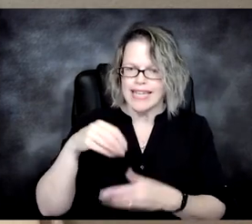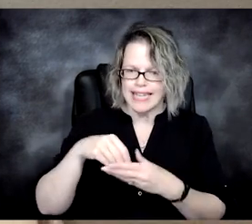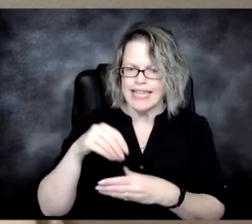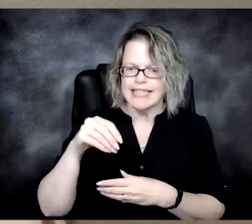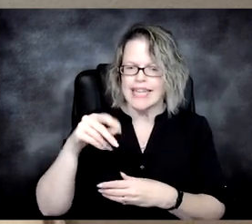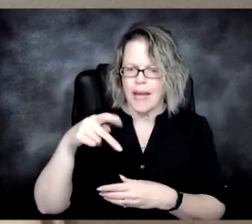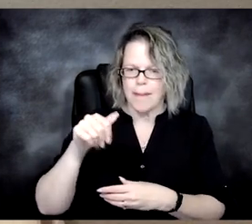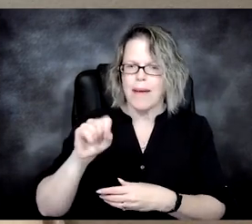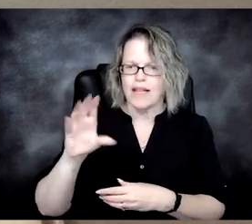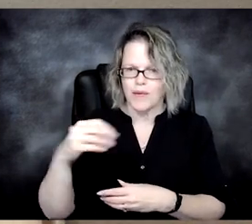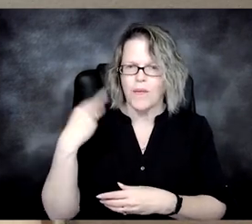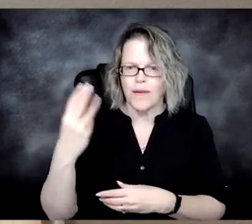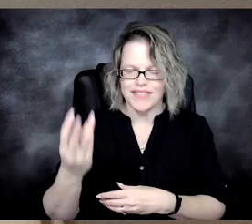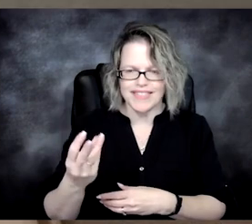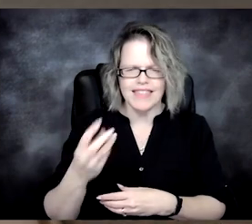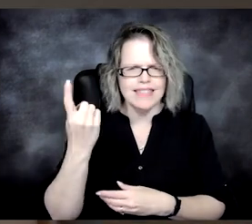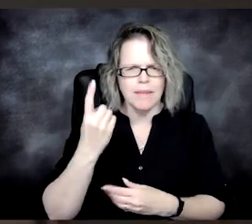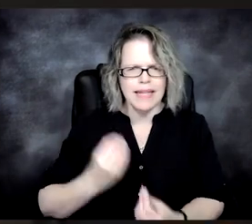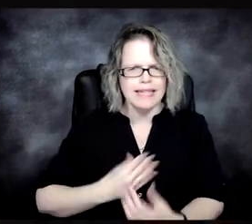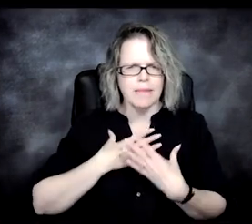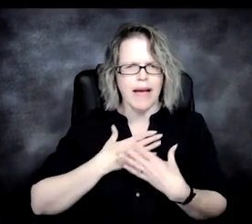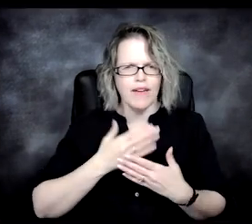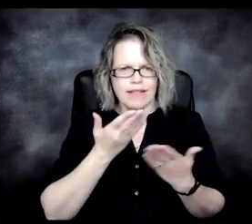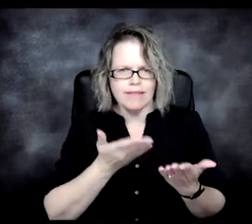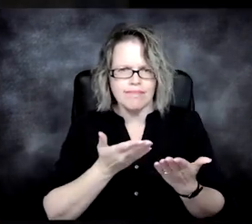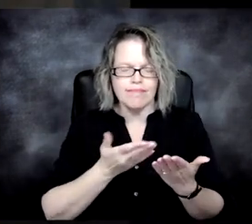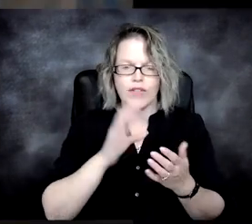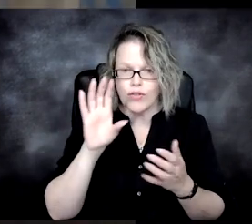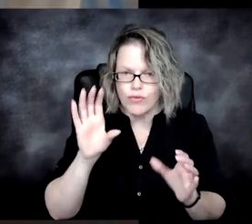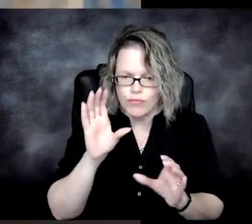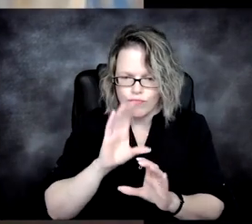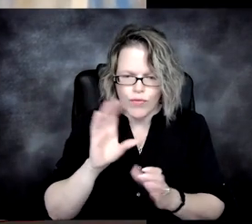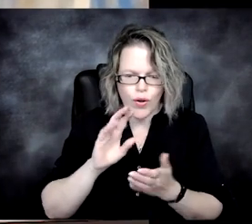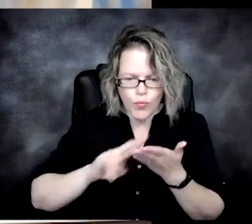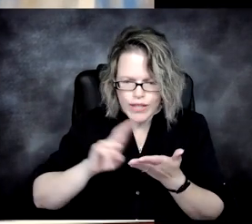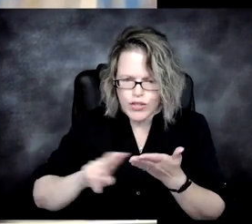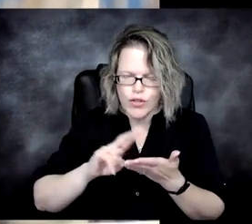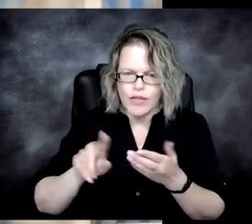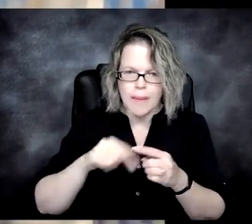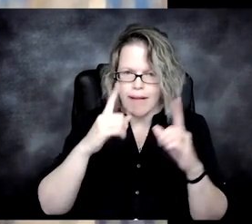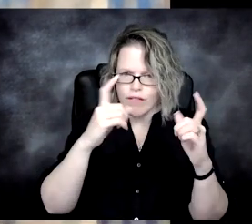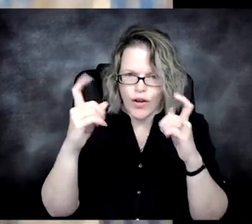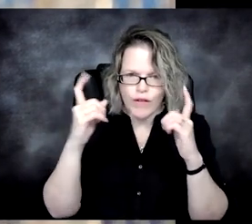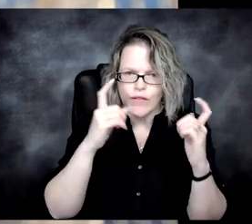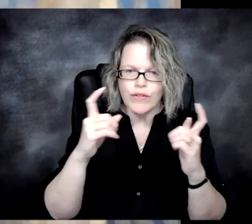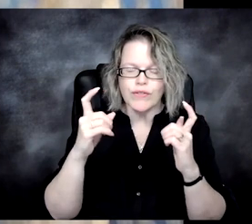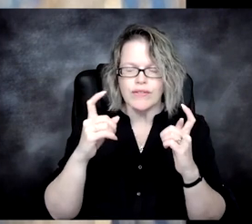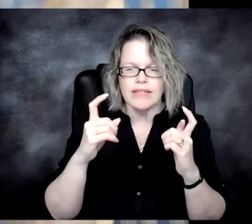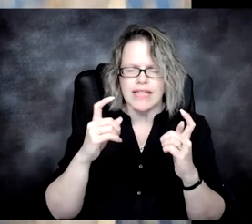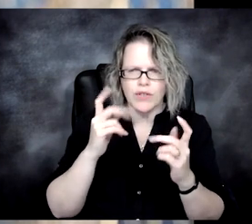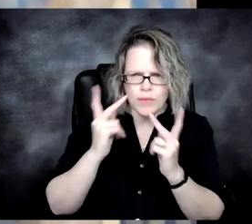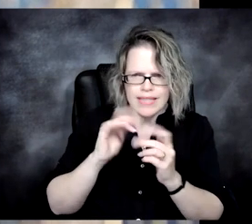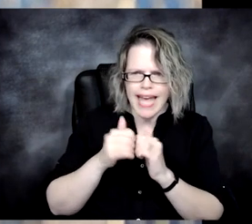Washington. Something that inspired my piece was doing research about different portrait photographers and seeing how they